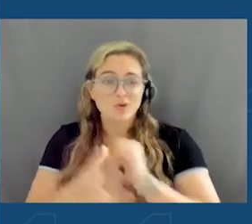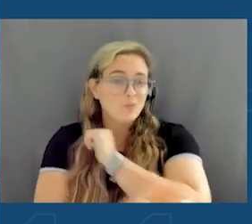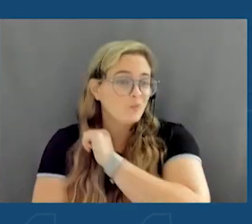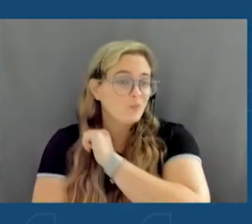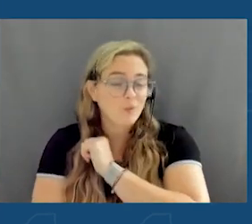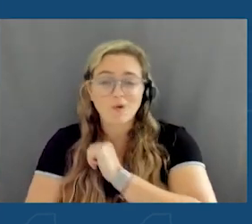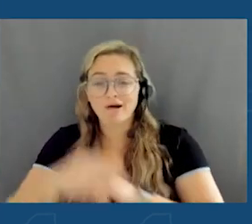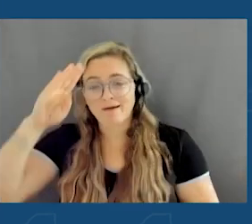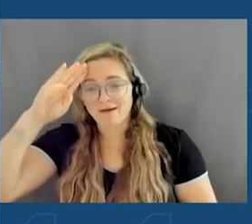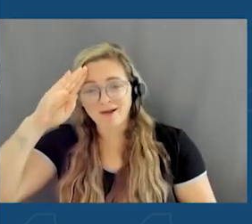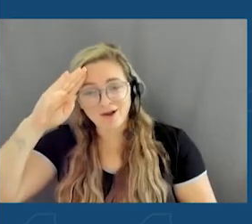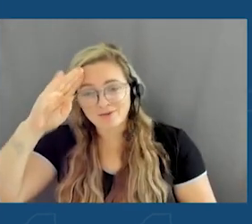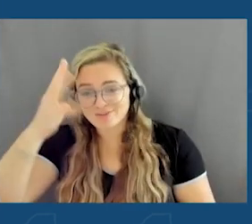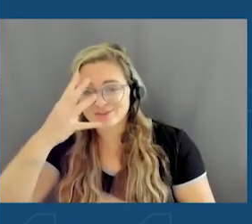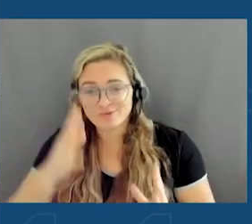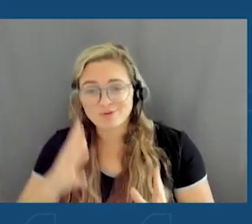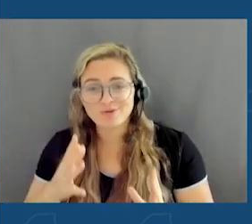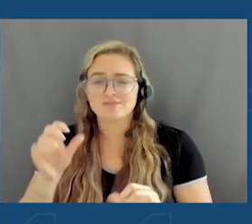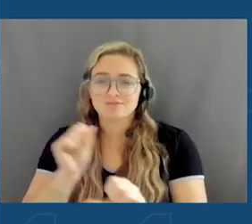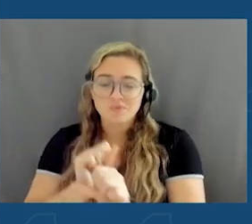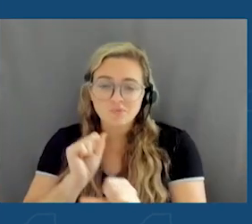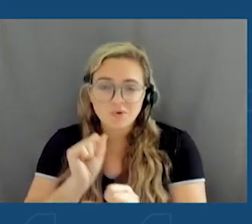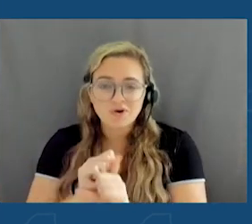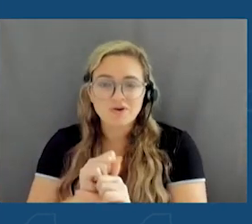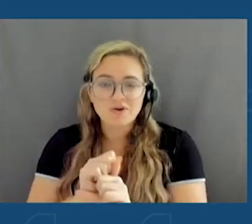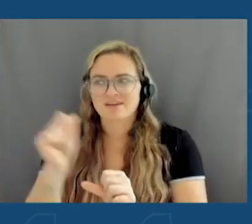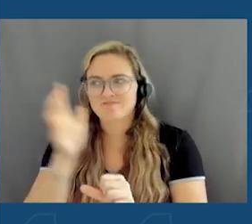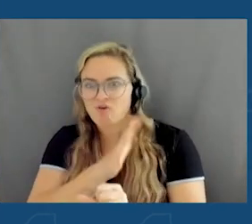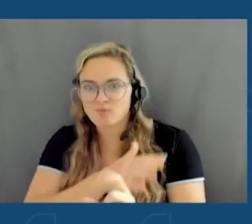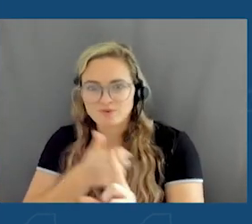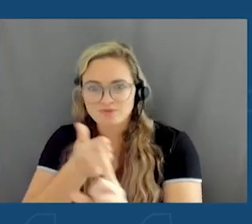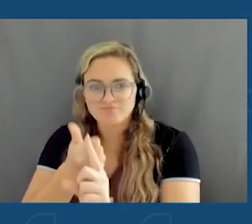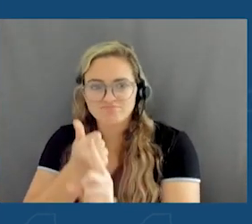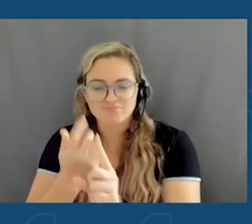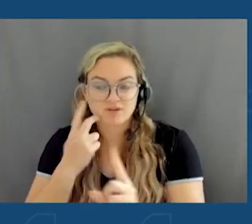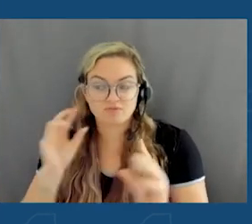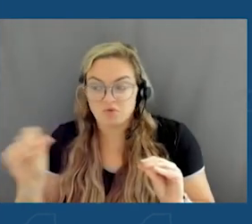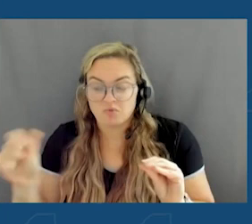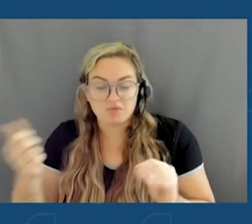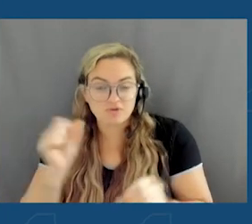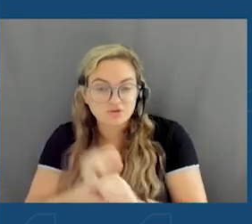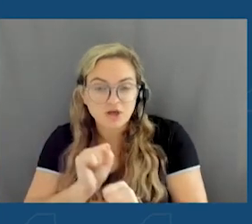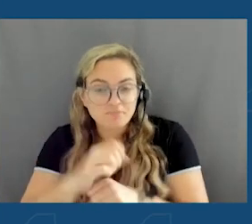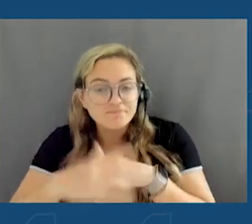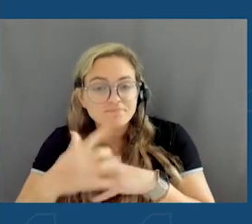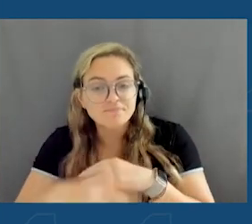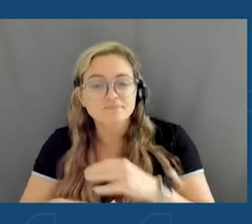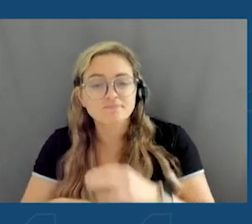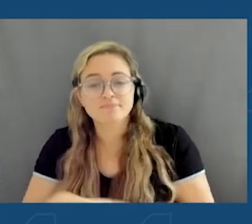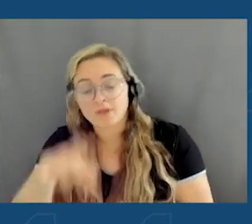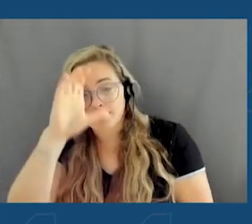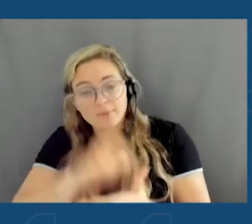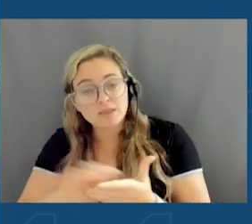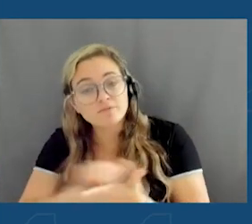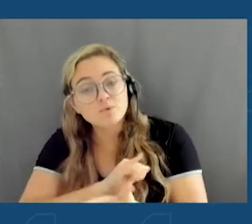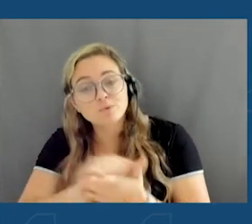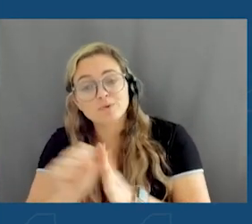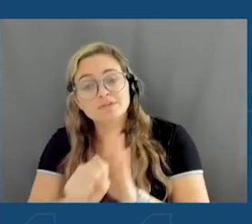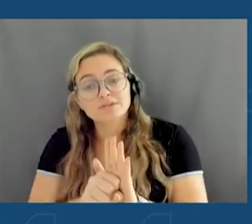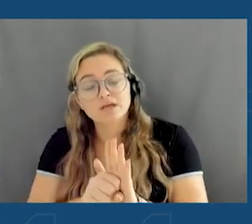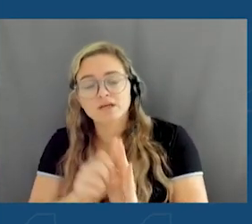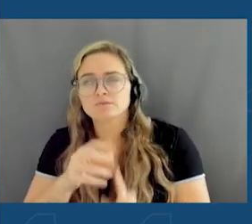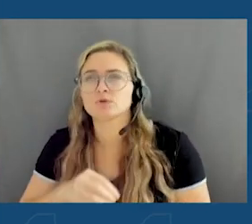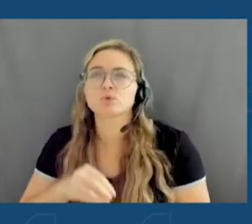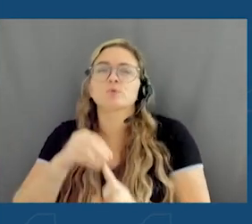who came here and worked as migrant farmers themselves because they had no other jobs, I believe New York State is so